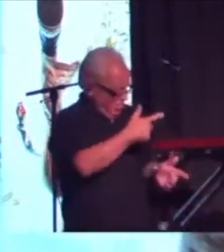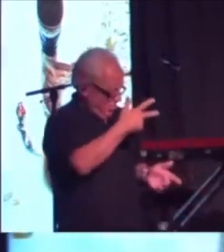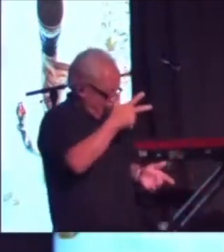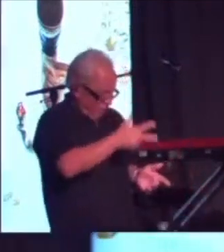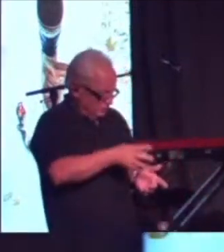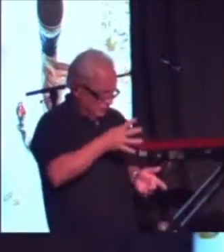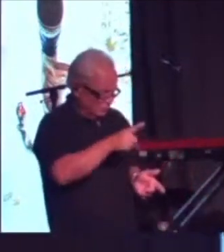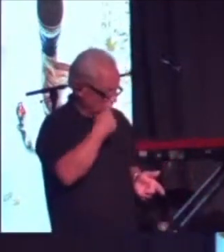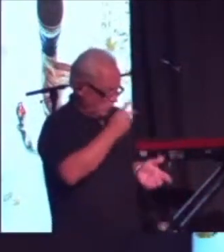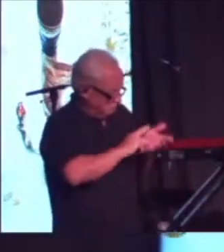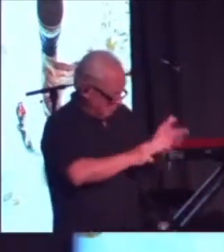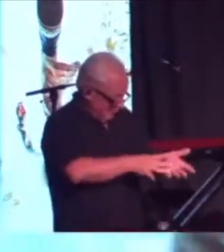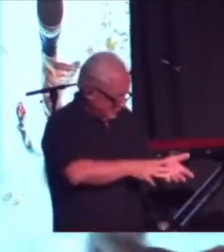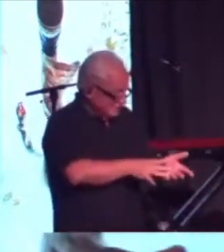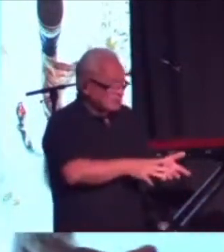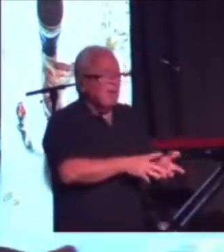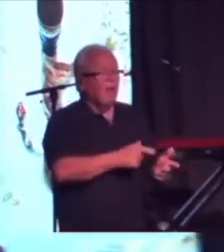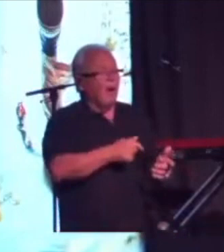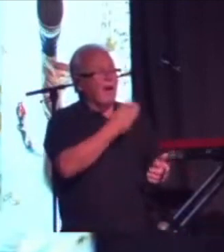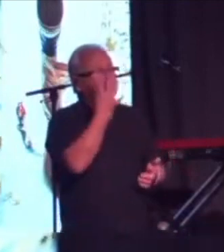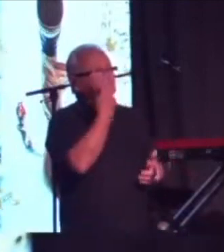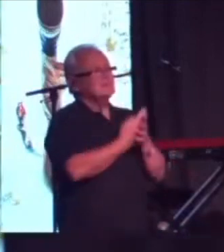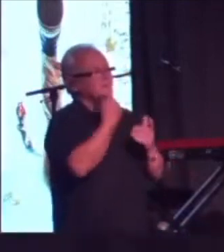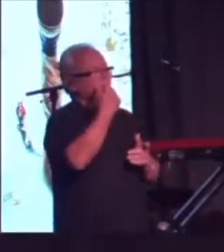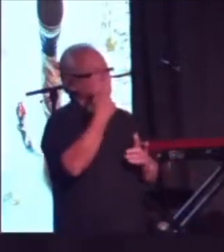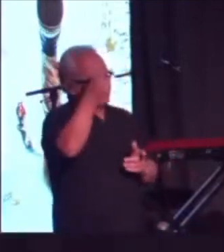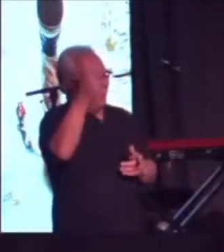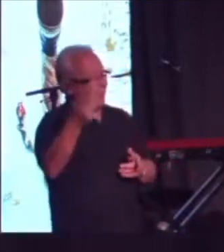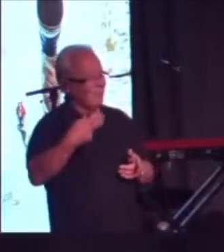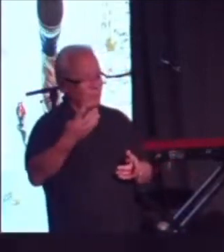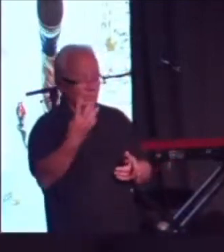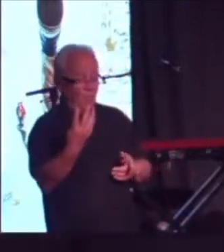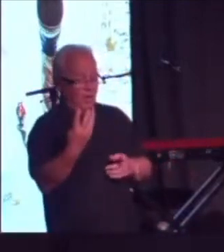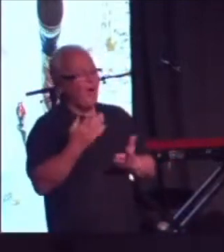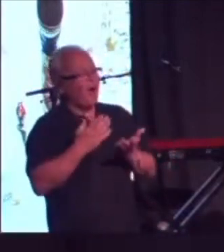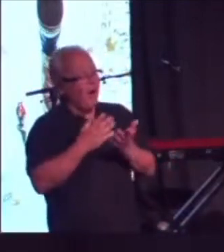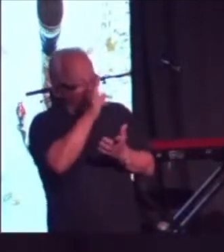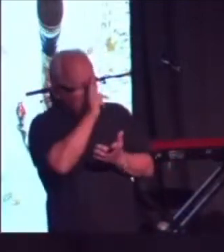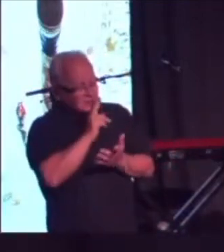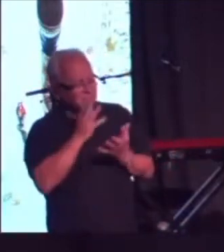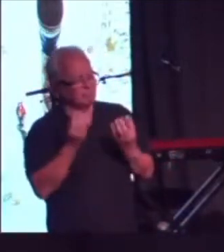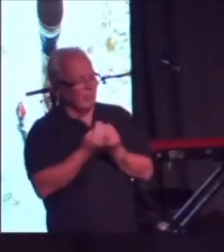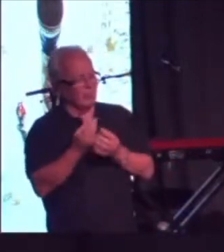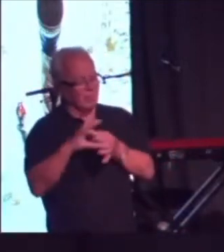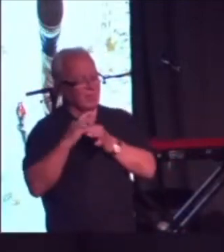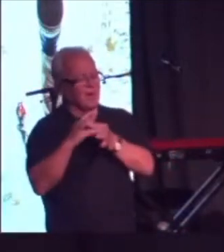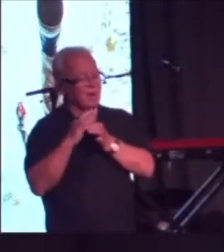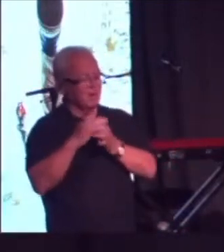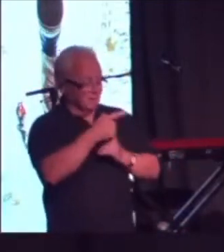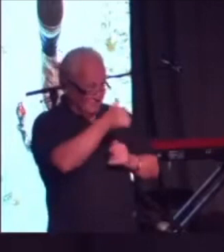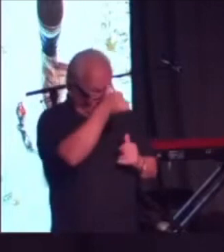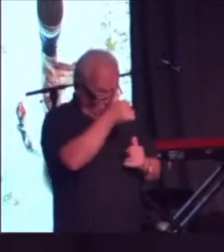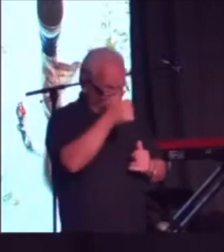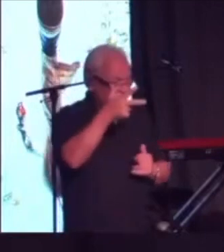people that he knew he could be honest with, he could be authentic with, and they would be honest with him. Four people. 341